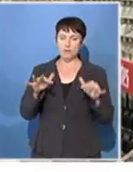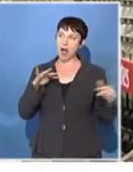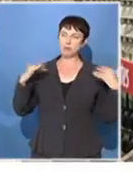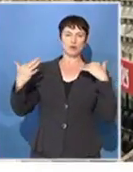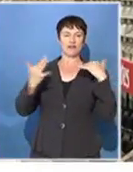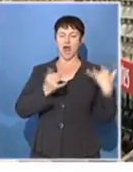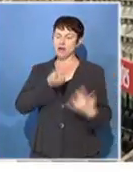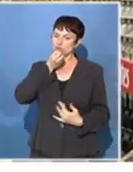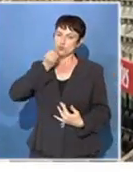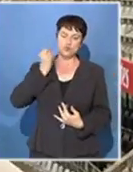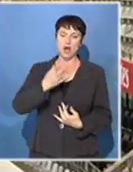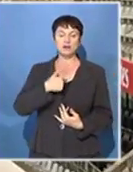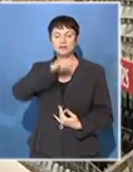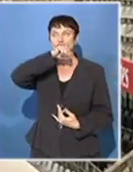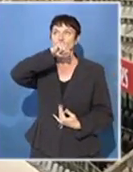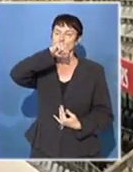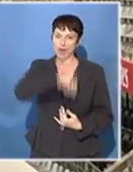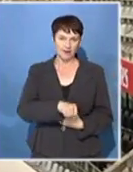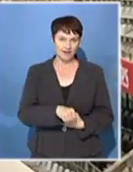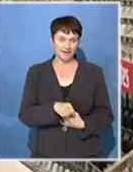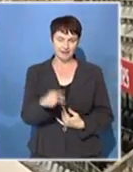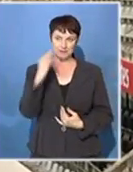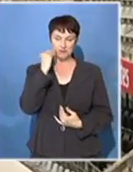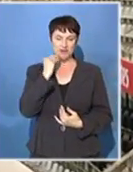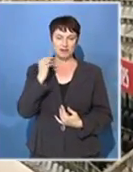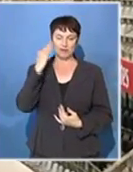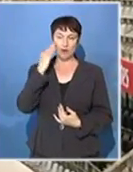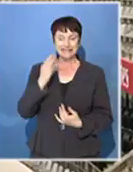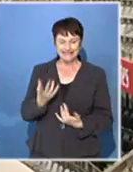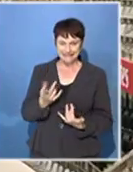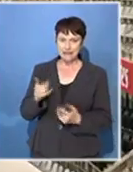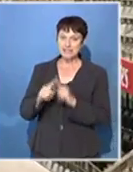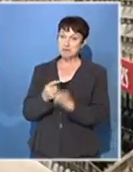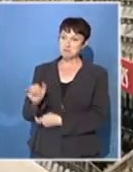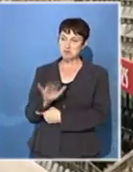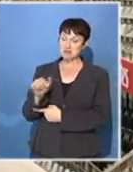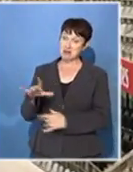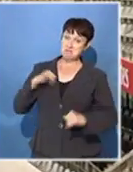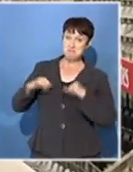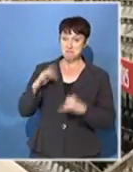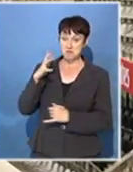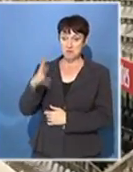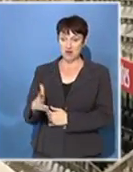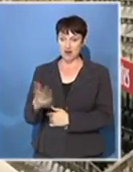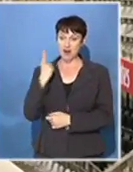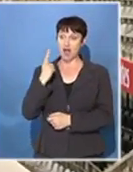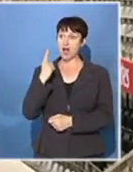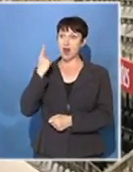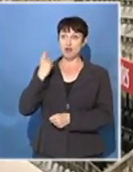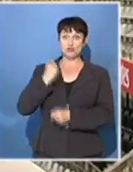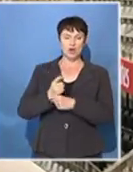atmosphere. And we love that. We love that experience. And no doubt the home side, the Blitzboker, will be enjoying that as well. They went from strength to strength last